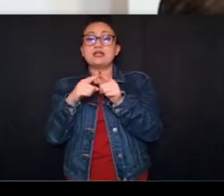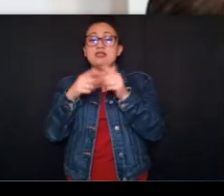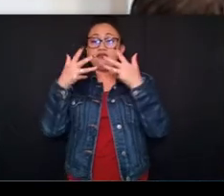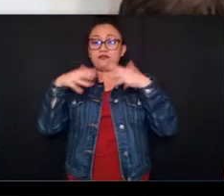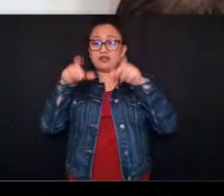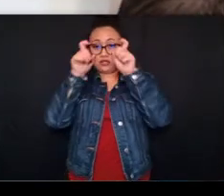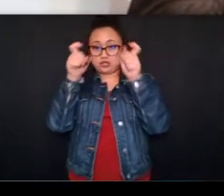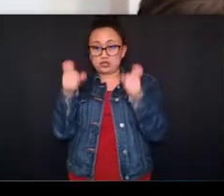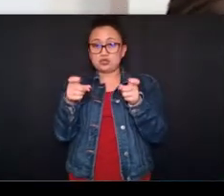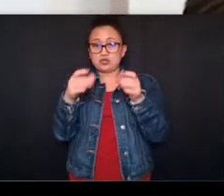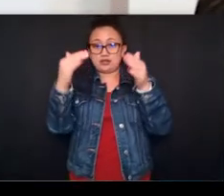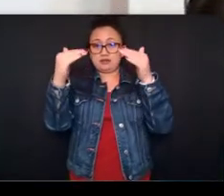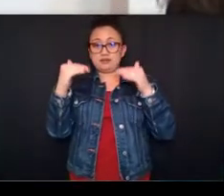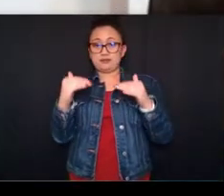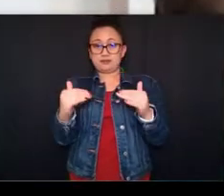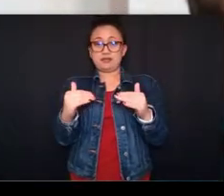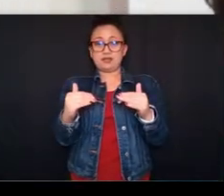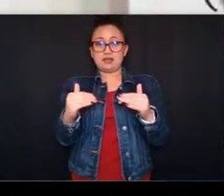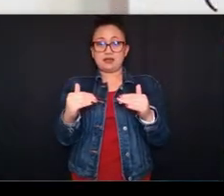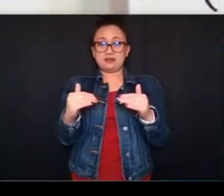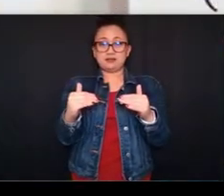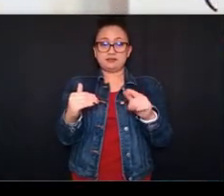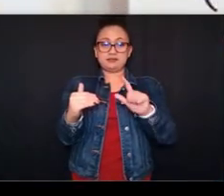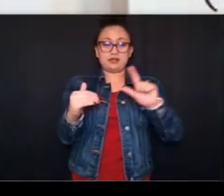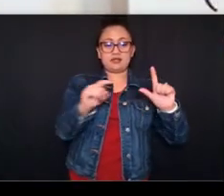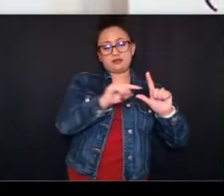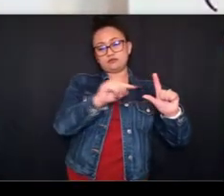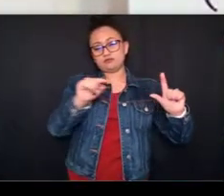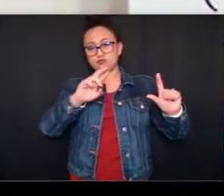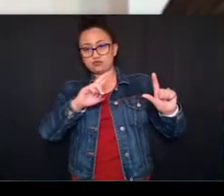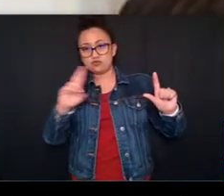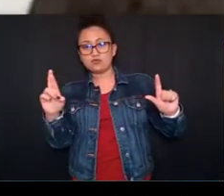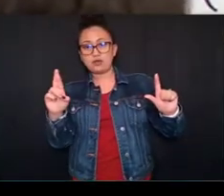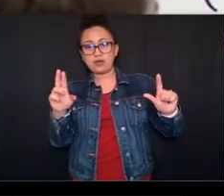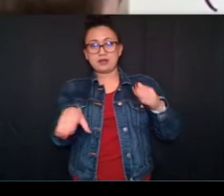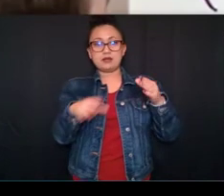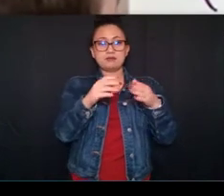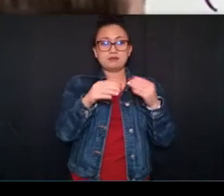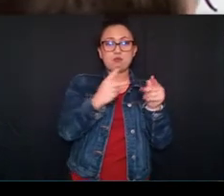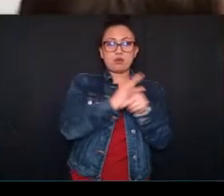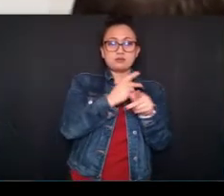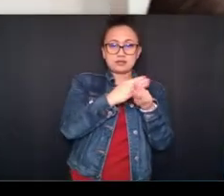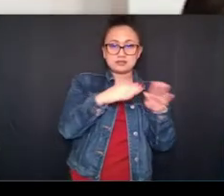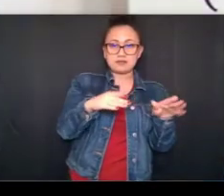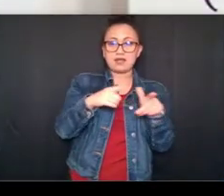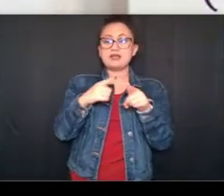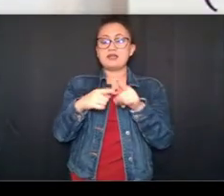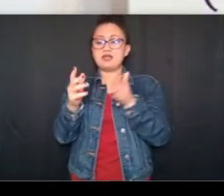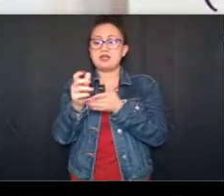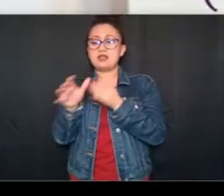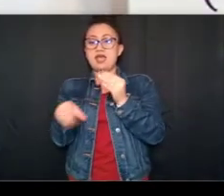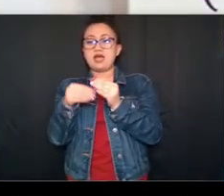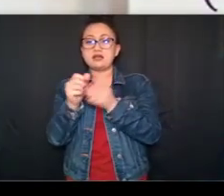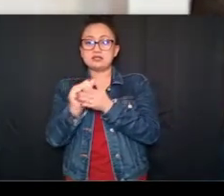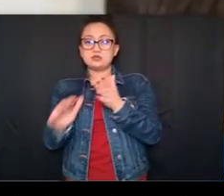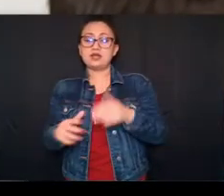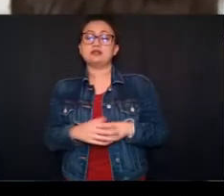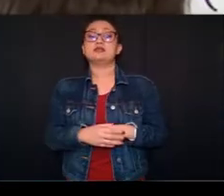to right, multiplying and dividing, and then left to right, adding and subtracting. So this whole process becomes a whole lot